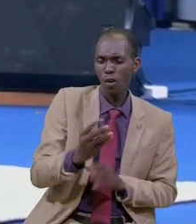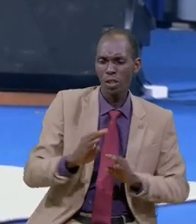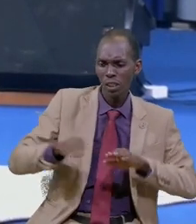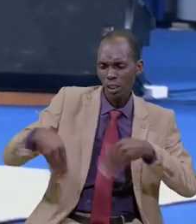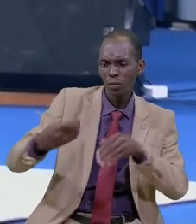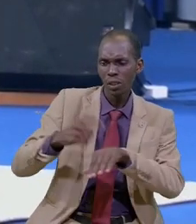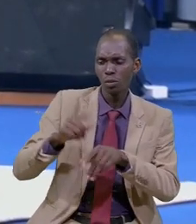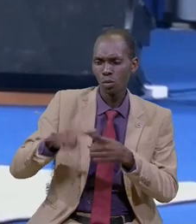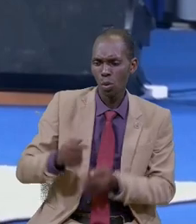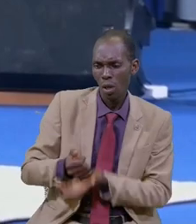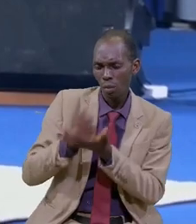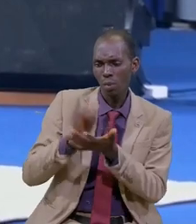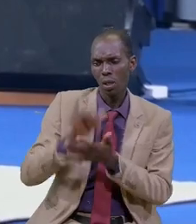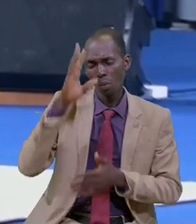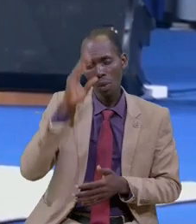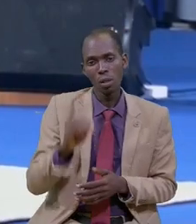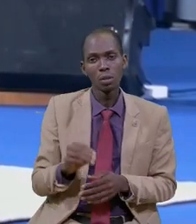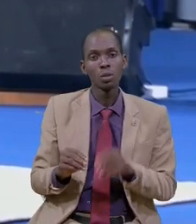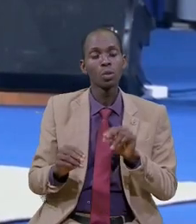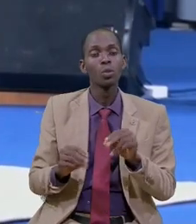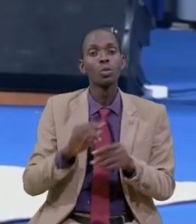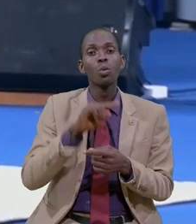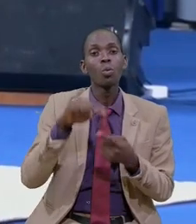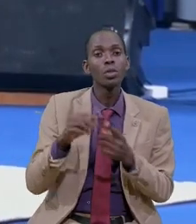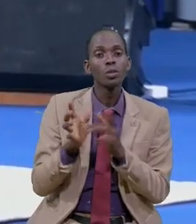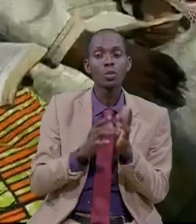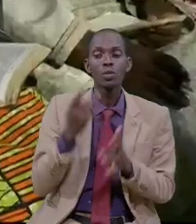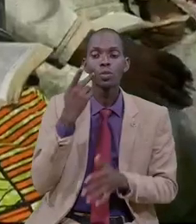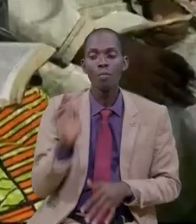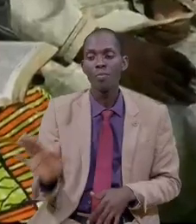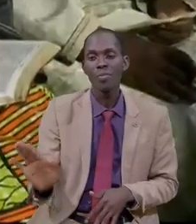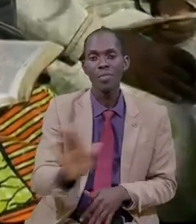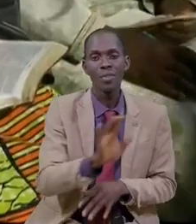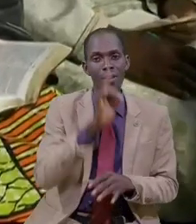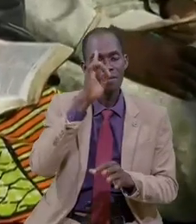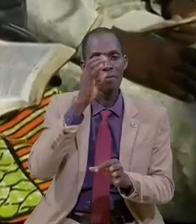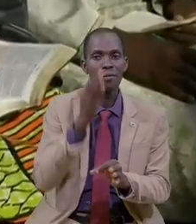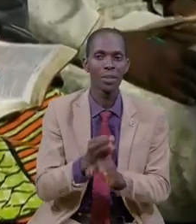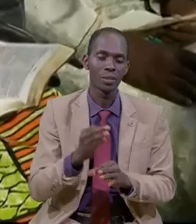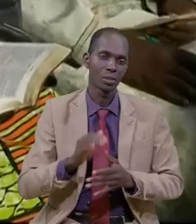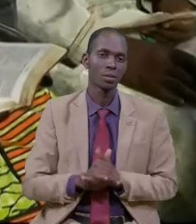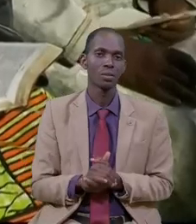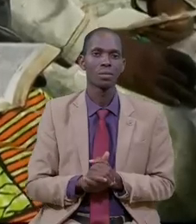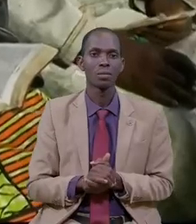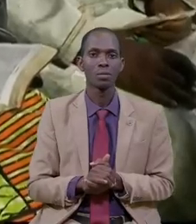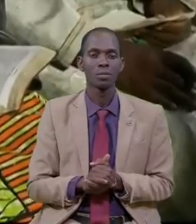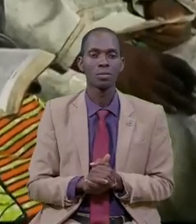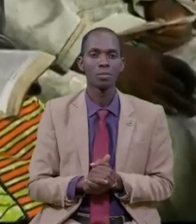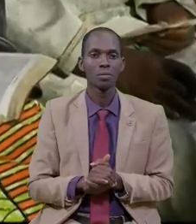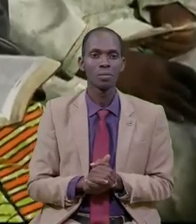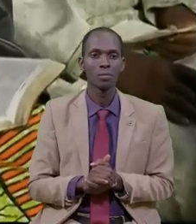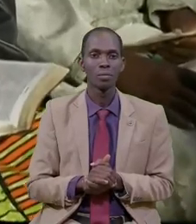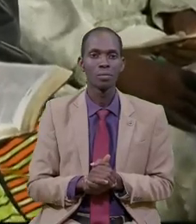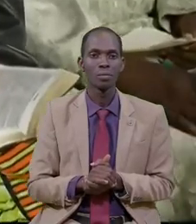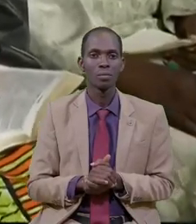saw their faith. Vous voyez, Jésus ici a vu ce que ces gens-là ont fait. Et il a